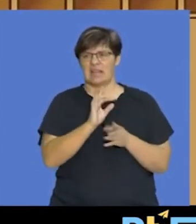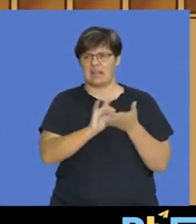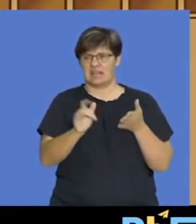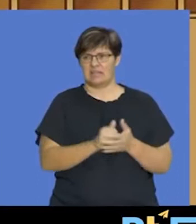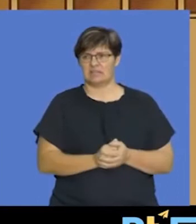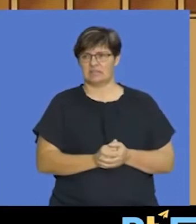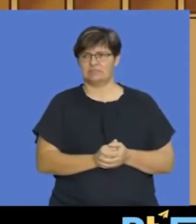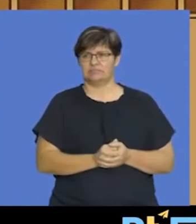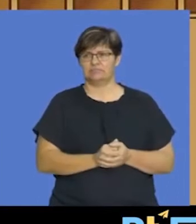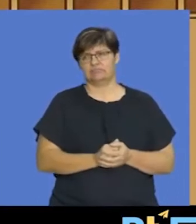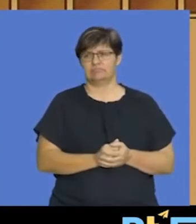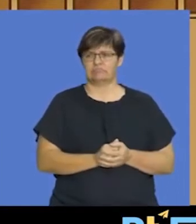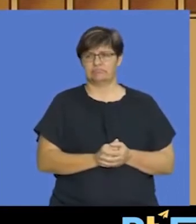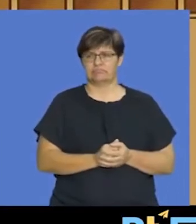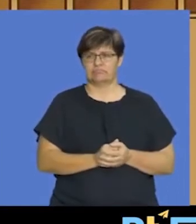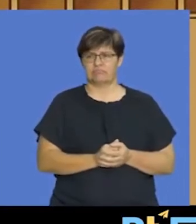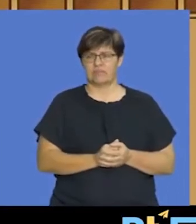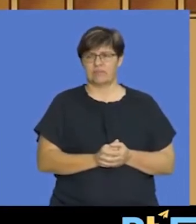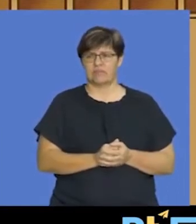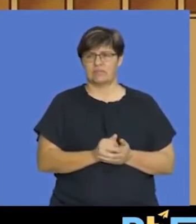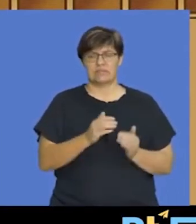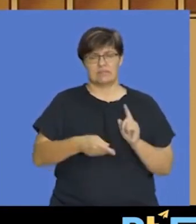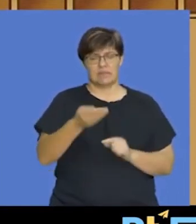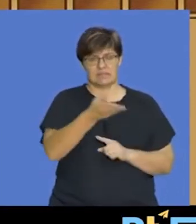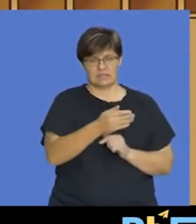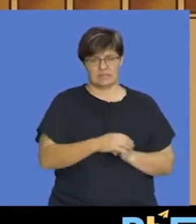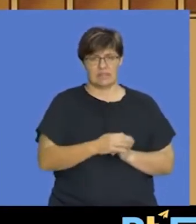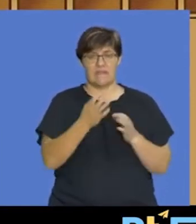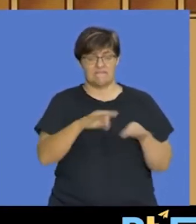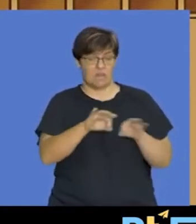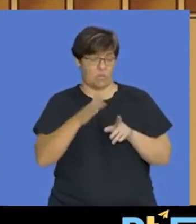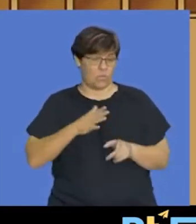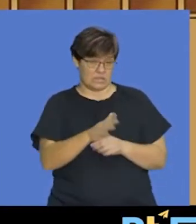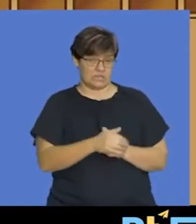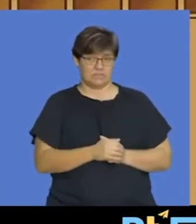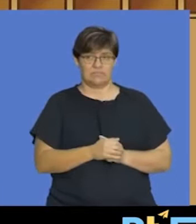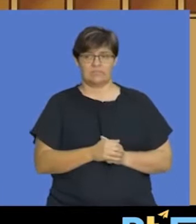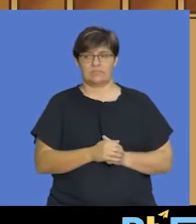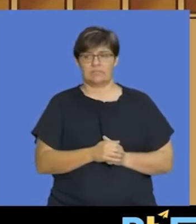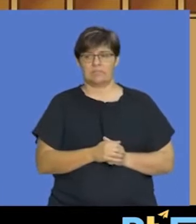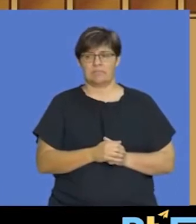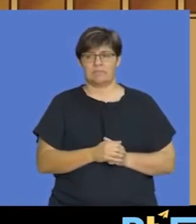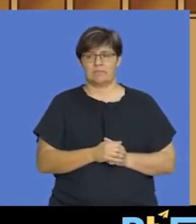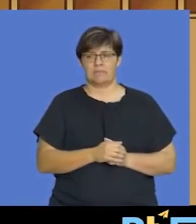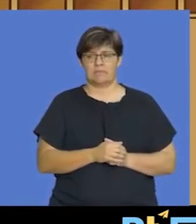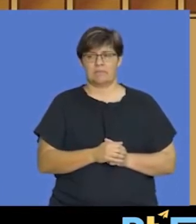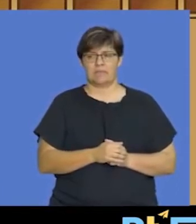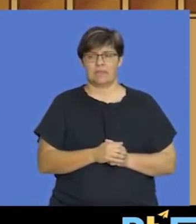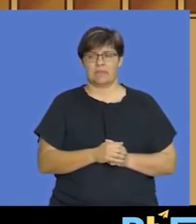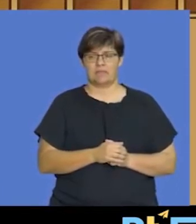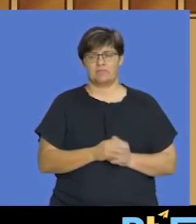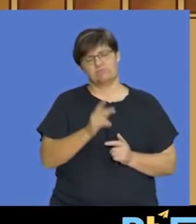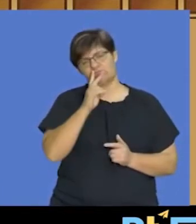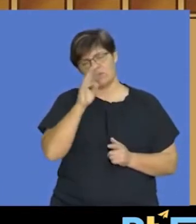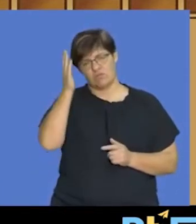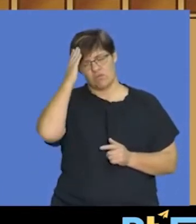again. Let's put the speed up there, and we want the values. So